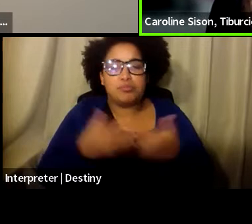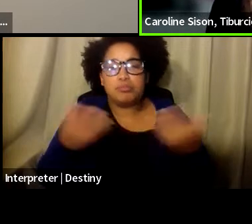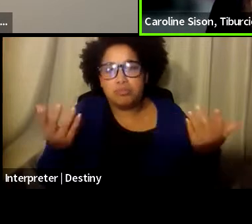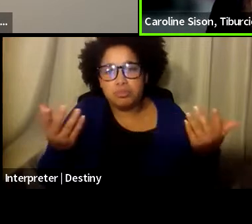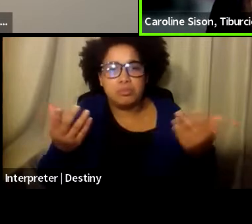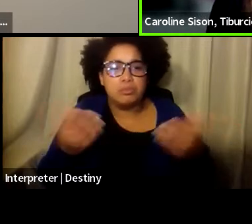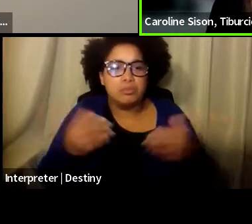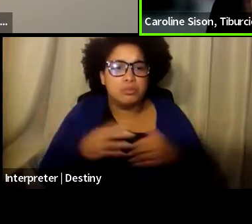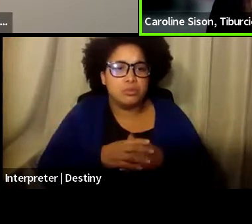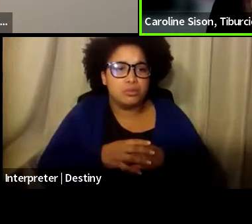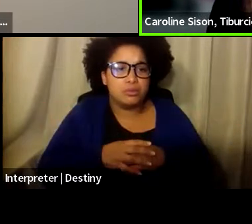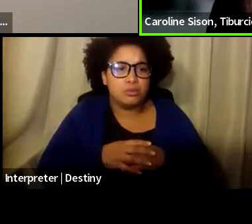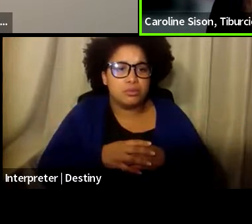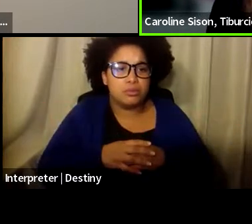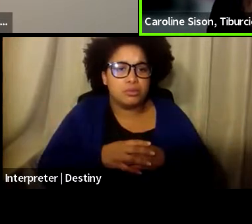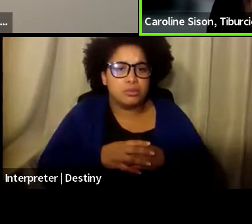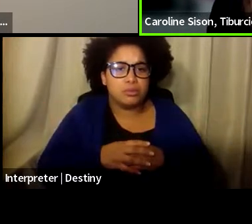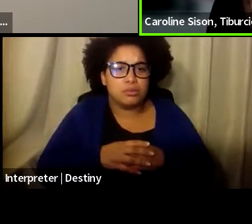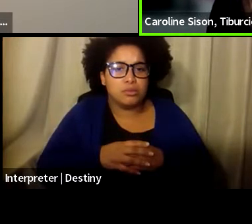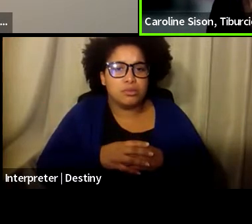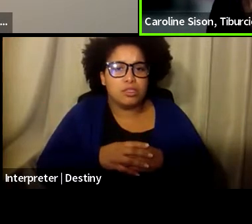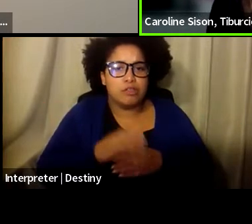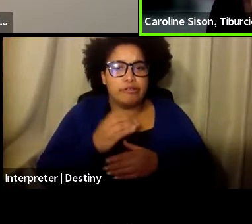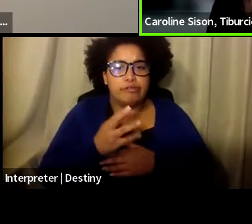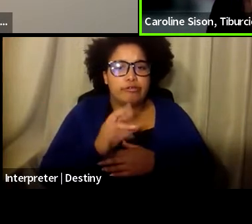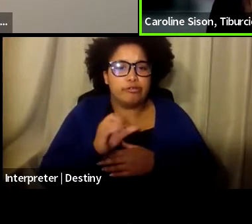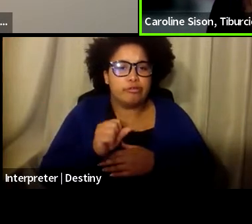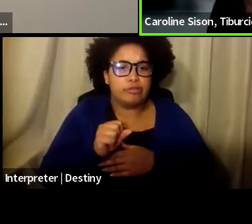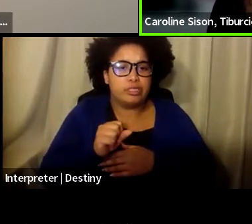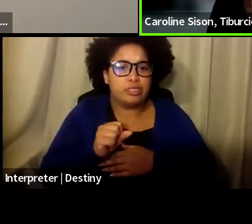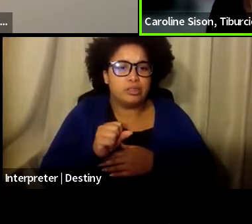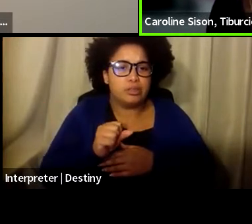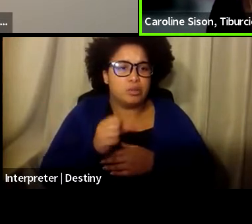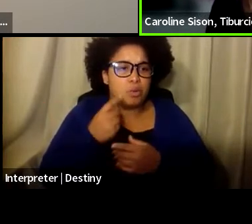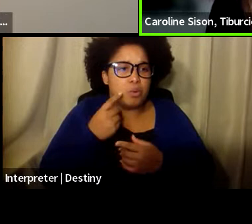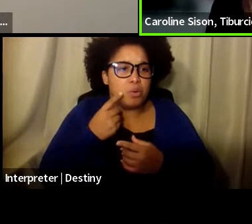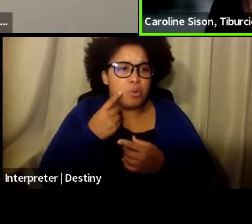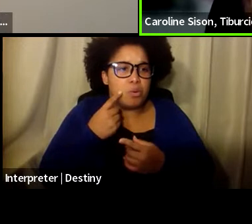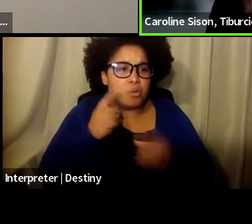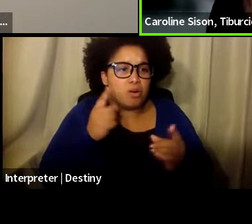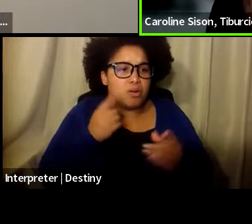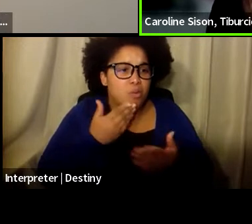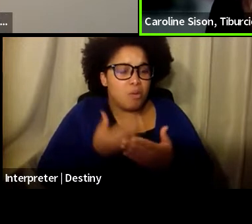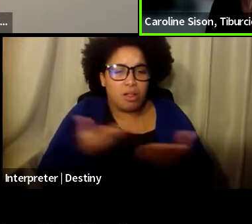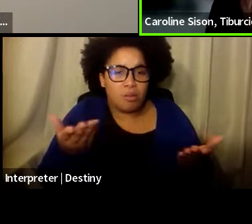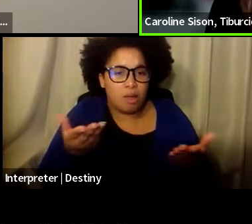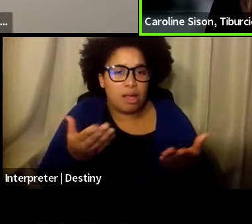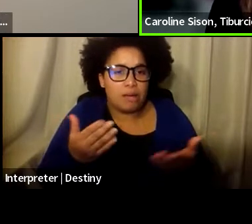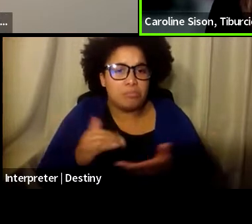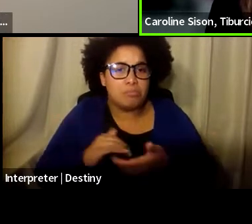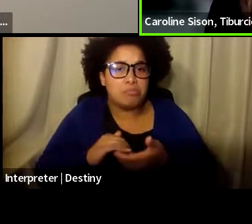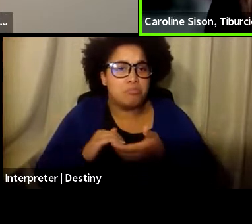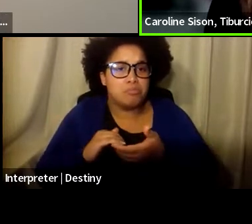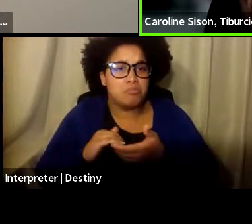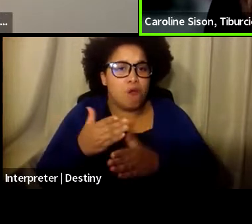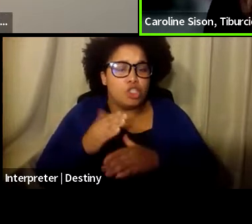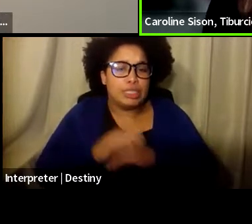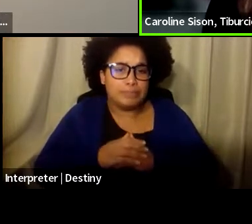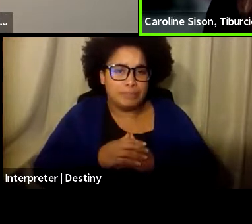for Tiburcio, what has worked really, really well is just kind of partnerships, really partnerships. I think was